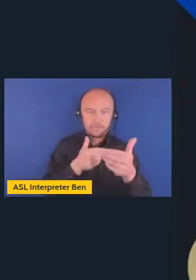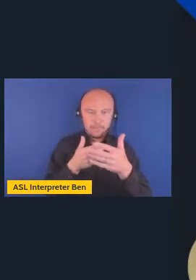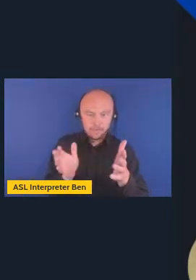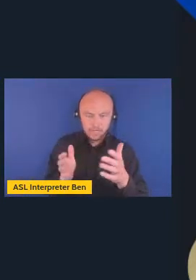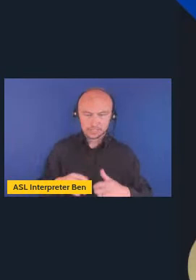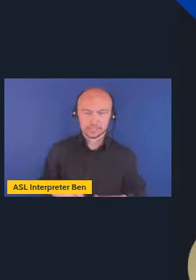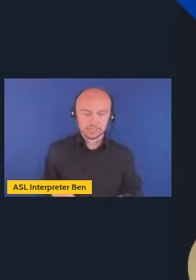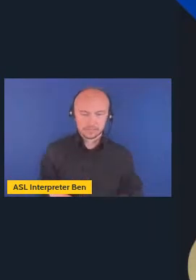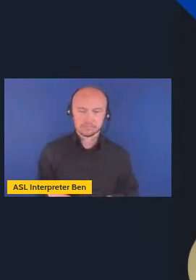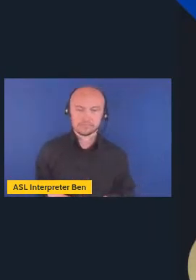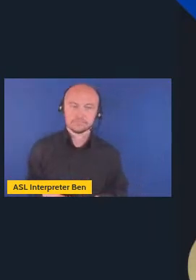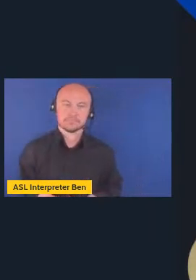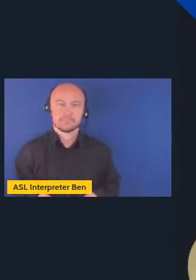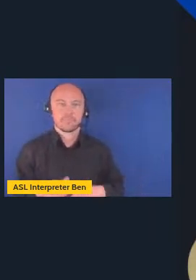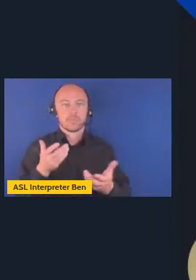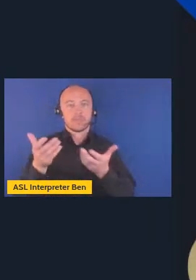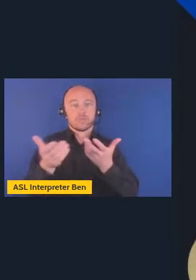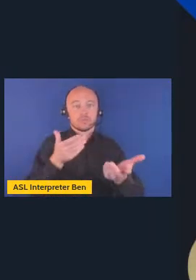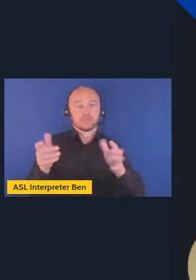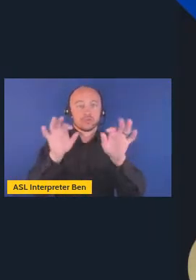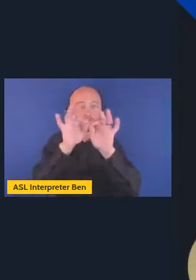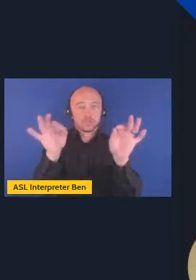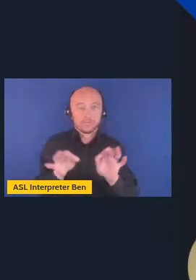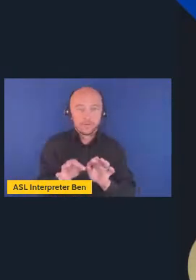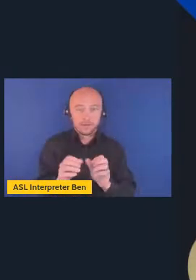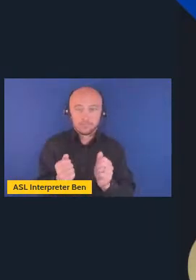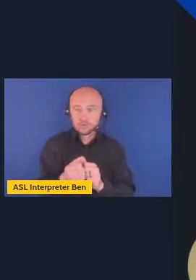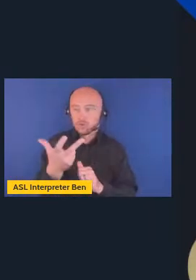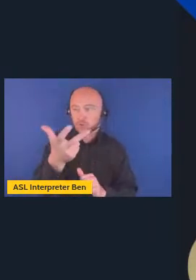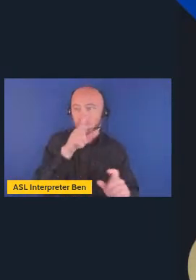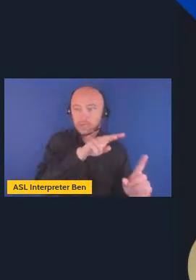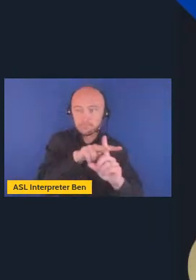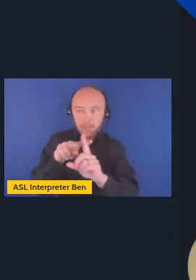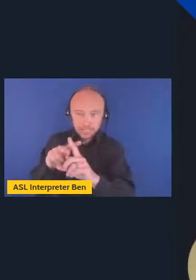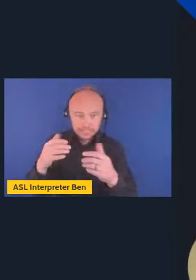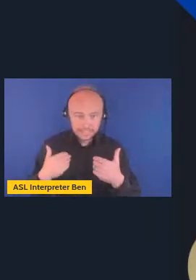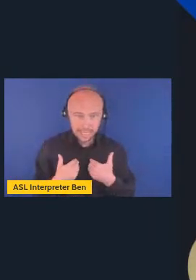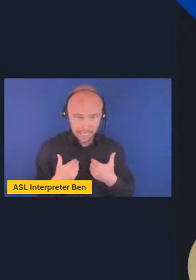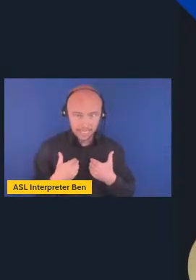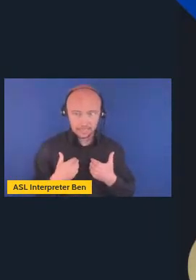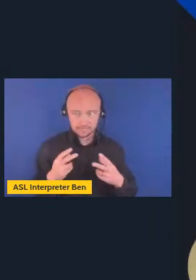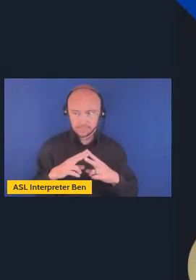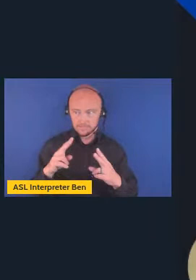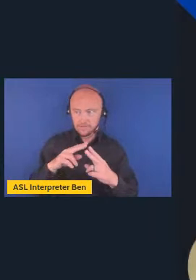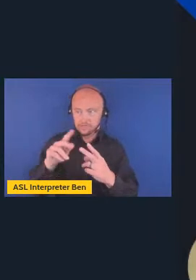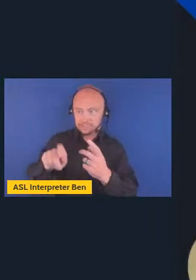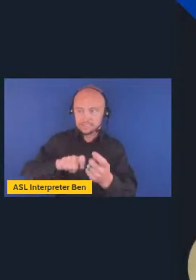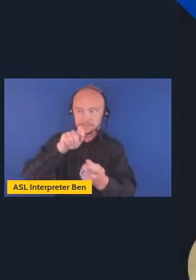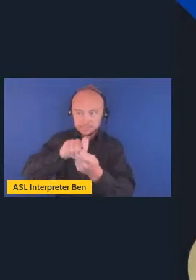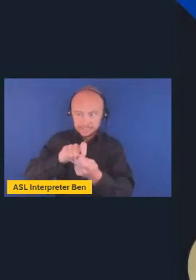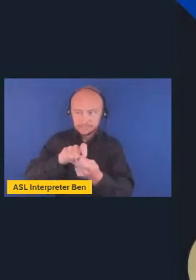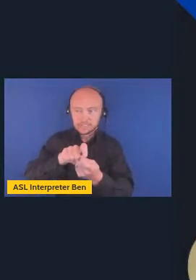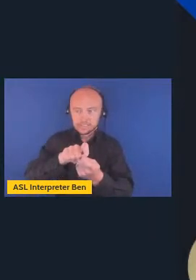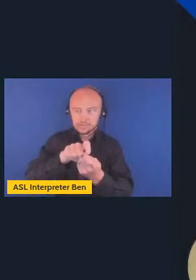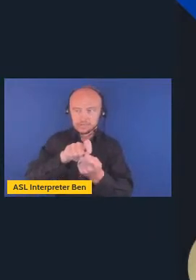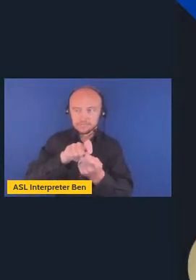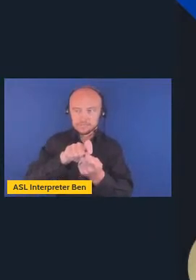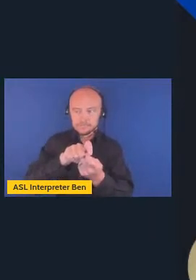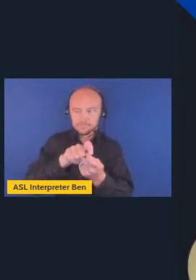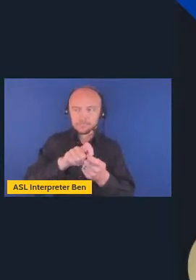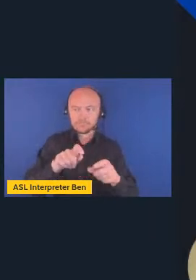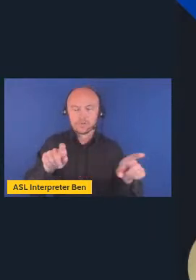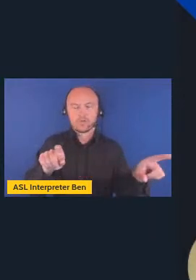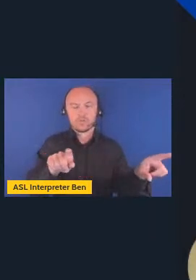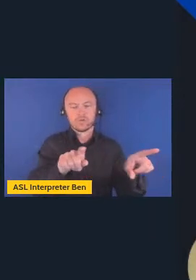Whereas in Serverless Framework, we had 3 plugins to do that, and we had to do it in a specific order. And also in